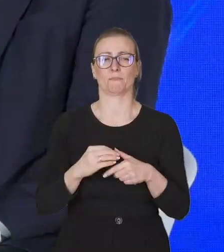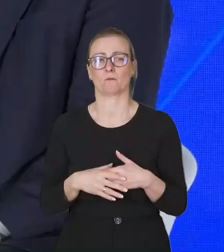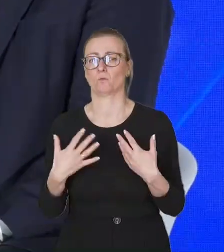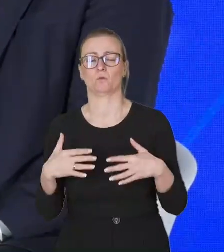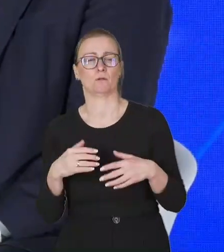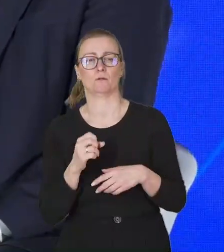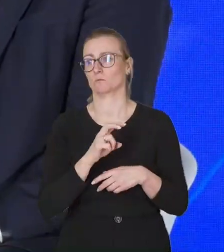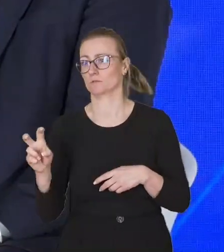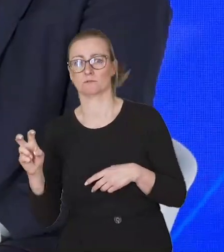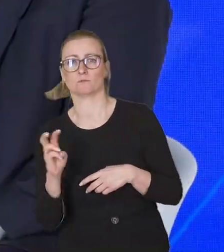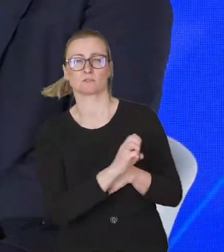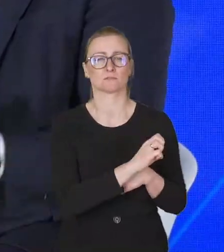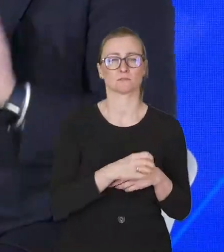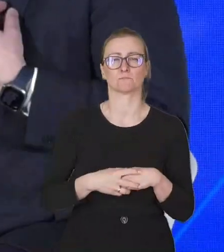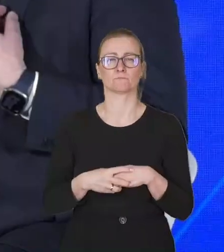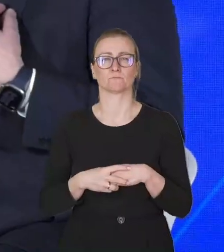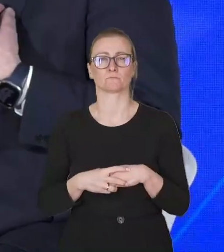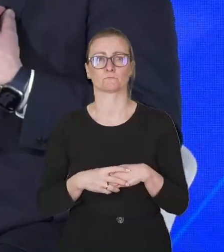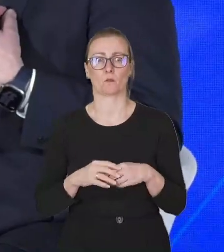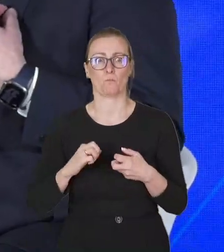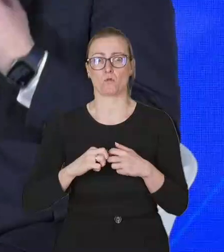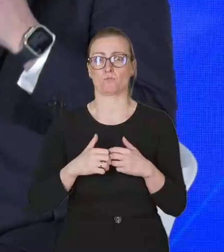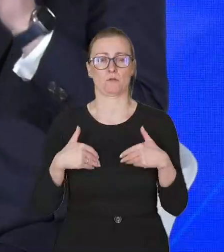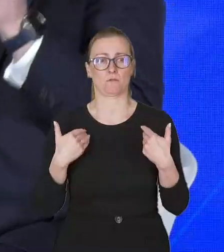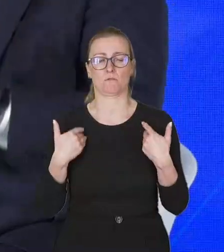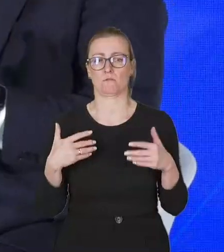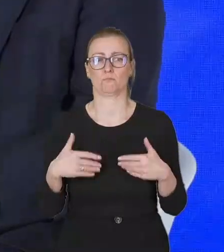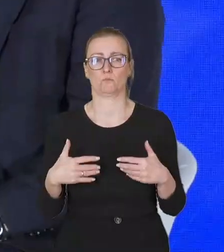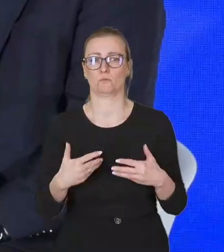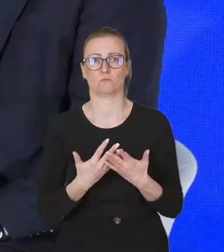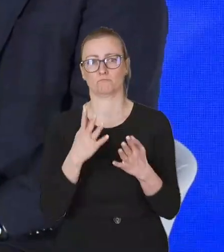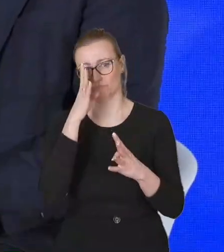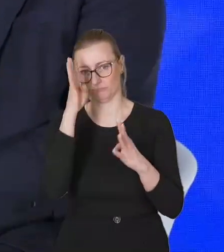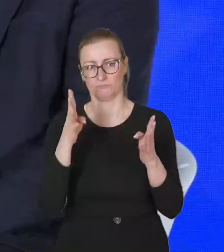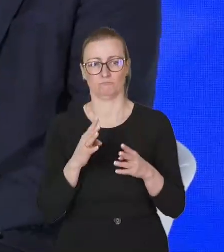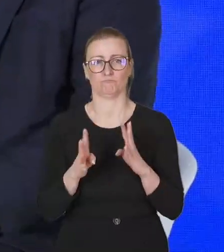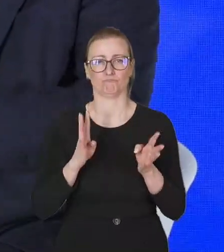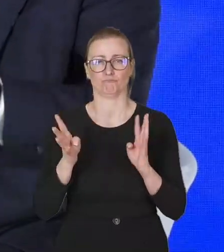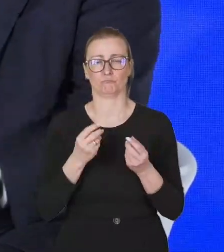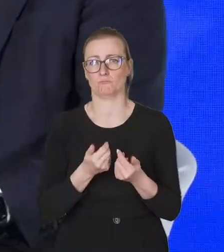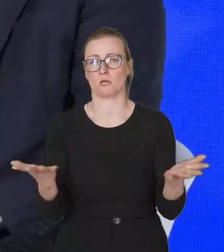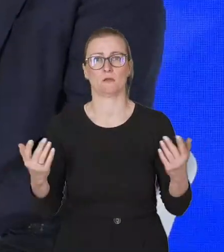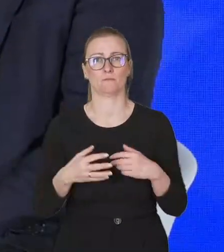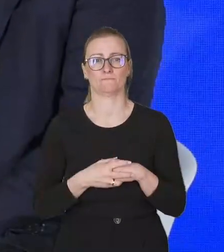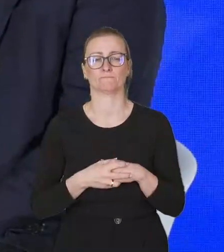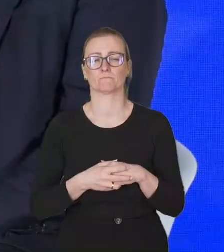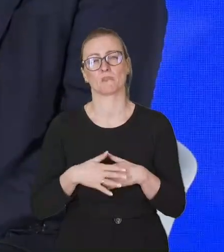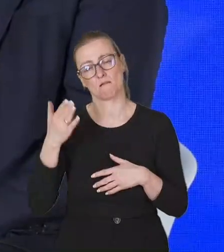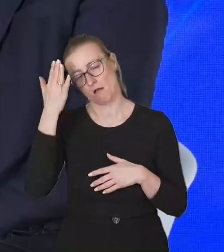do. Just the thing is how to do it, and I can assure you we will be pushing hard, the Commission, the